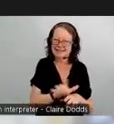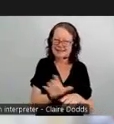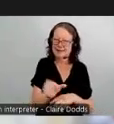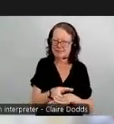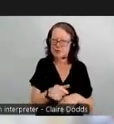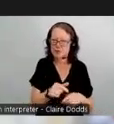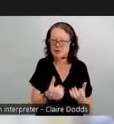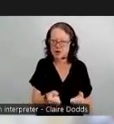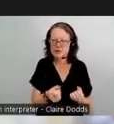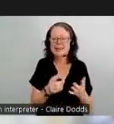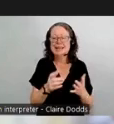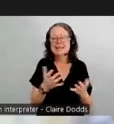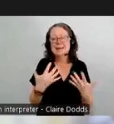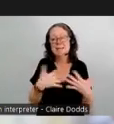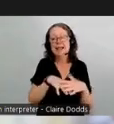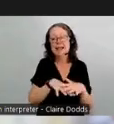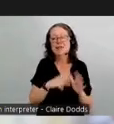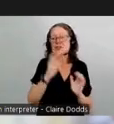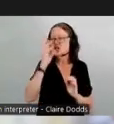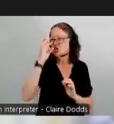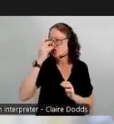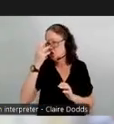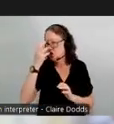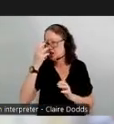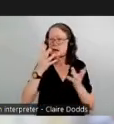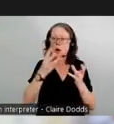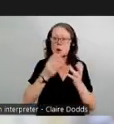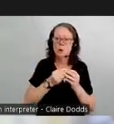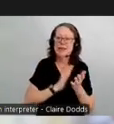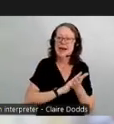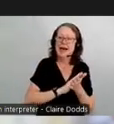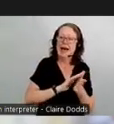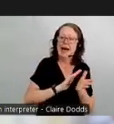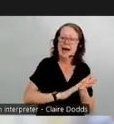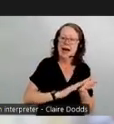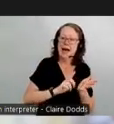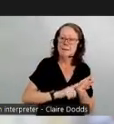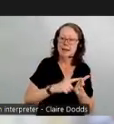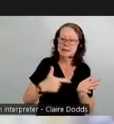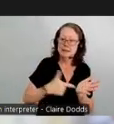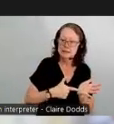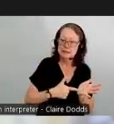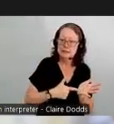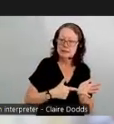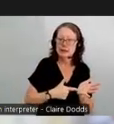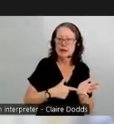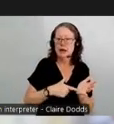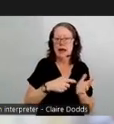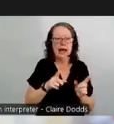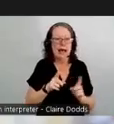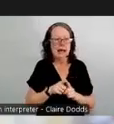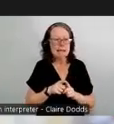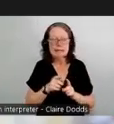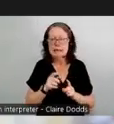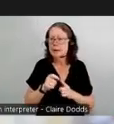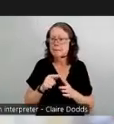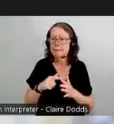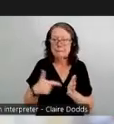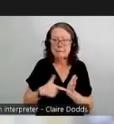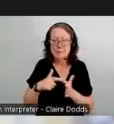got is a blend of circus and Hamlet, and circus and Peter Rabbit, and other kind